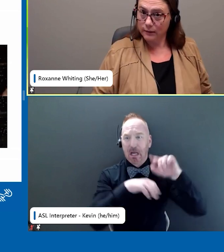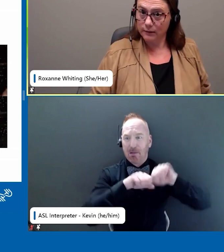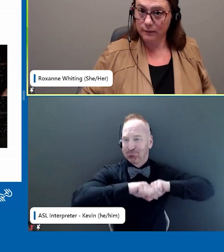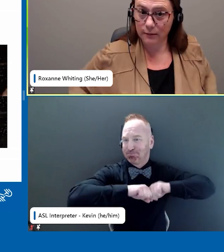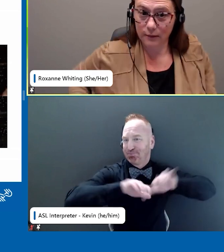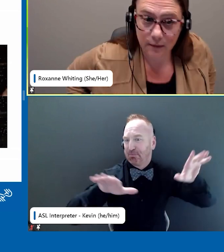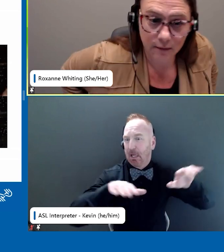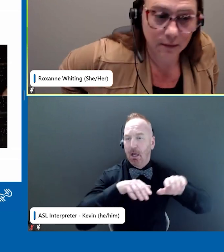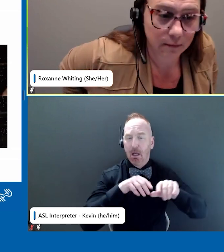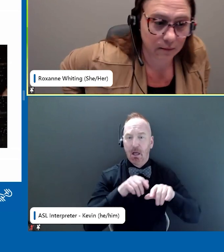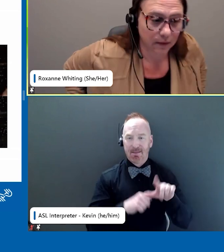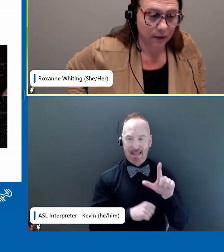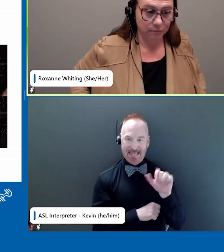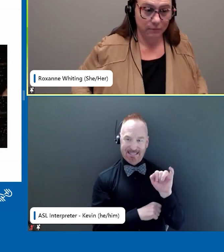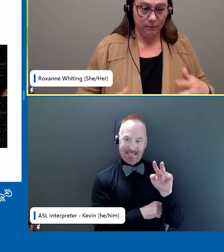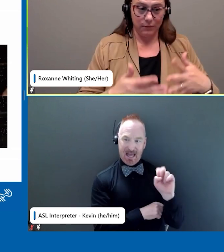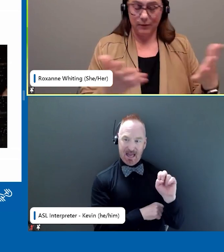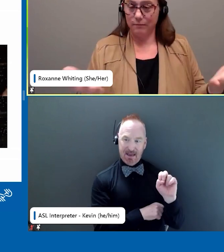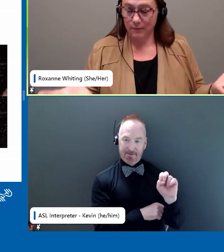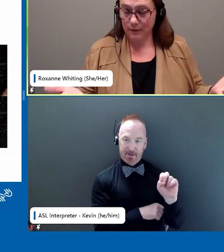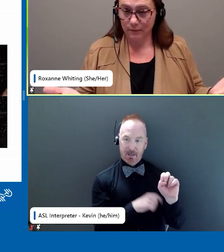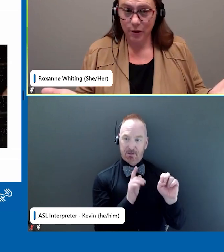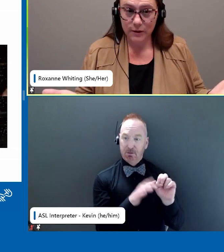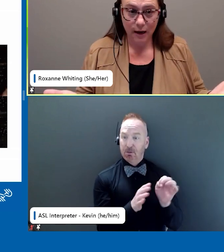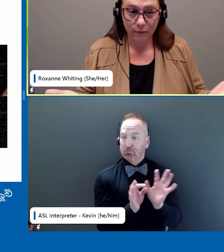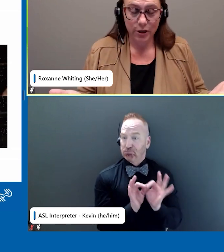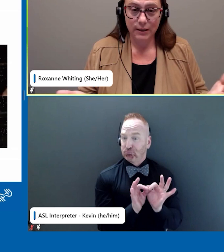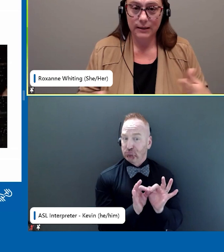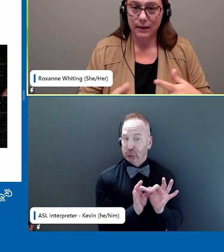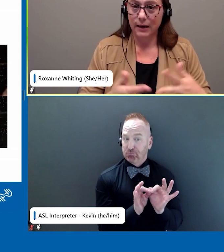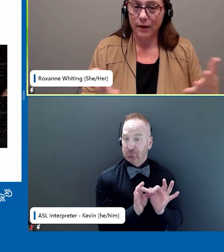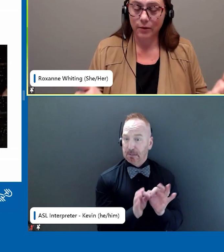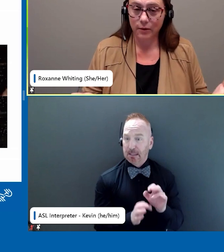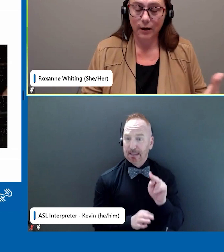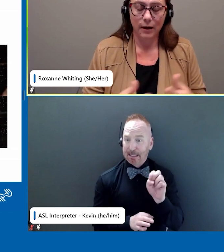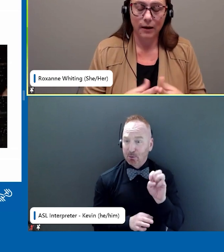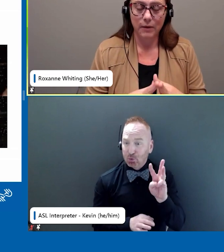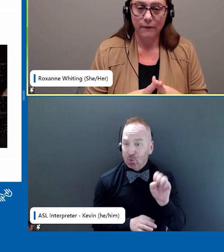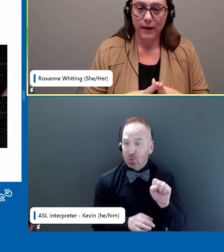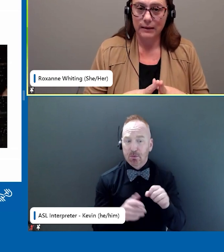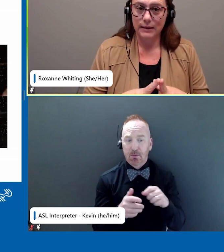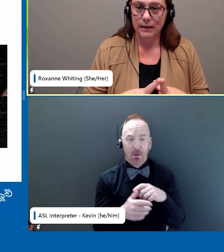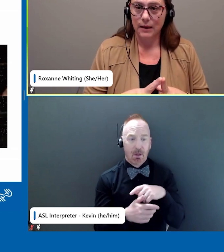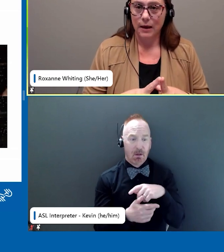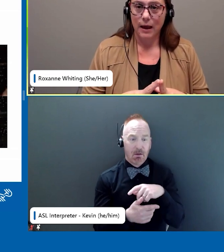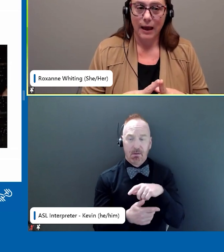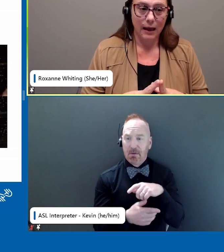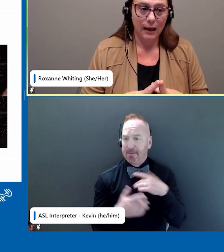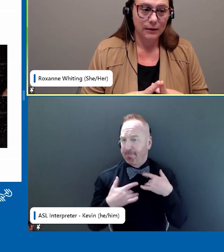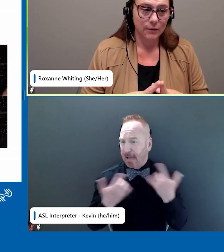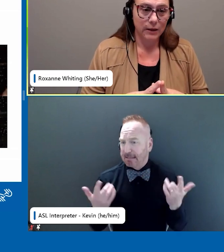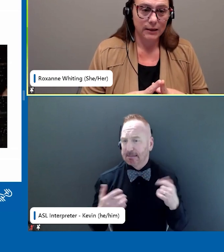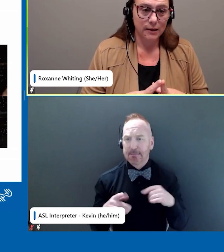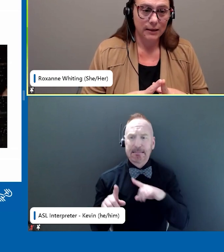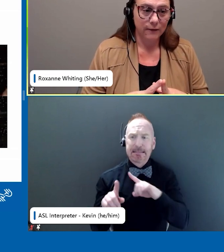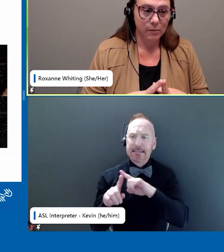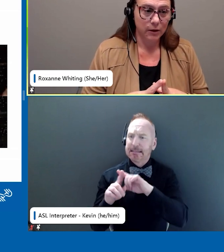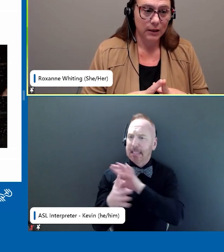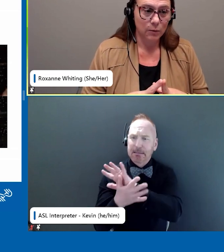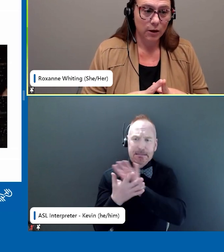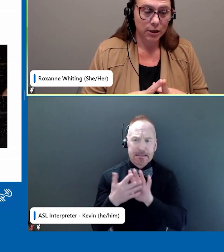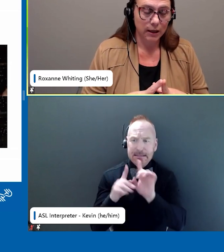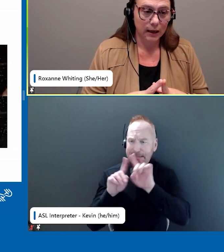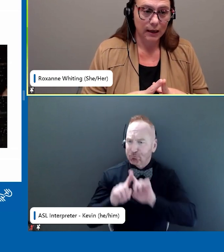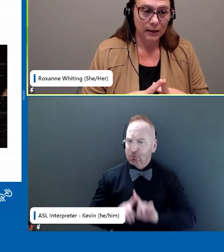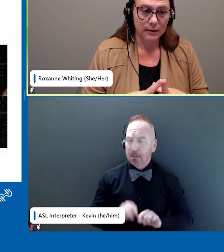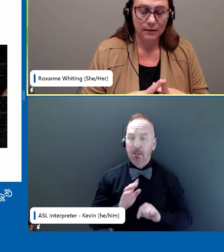interpret, you know, news coverages and other events. And when the deaf community